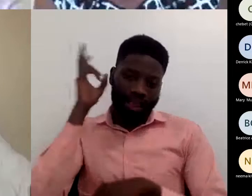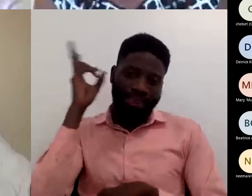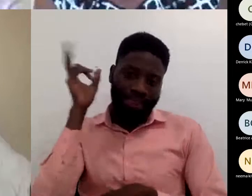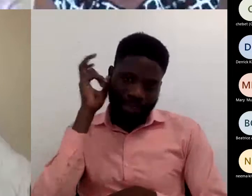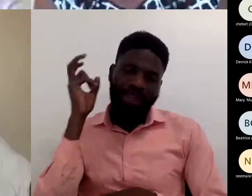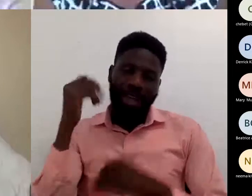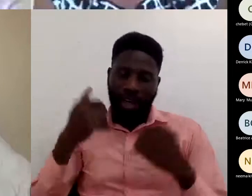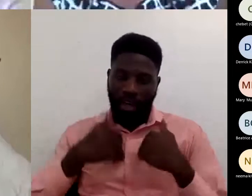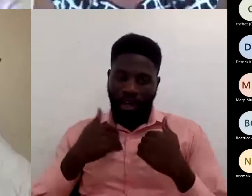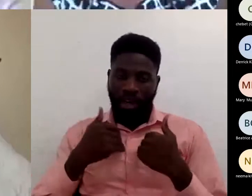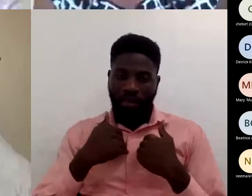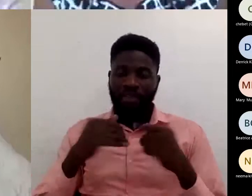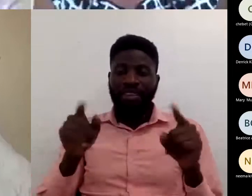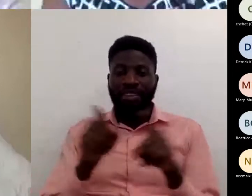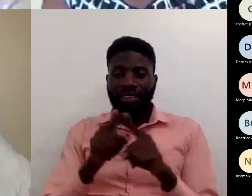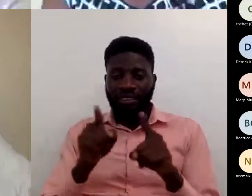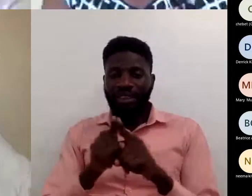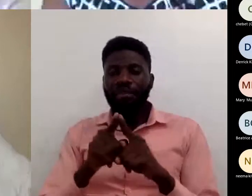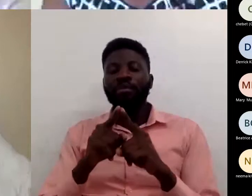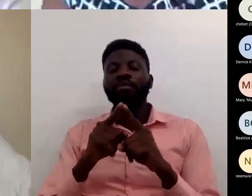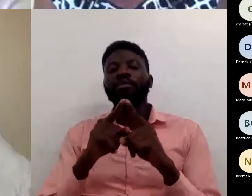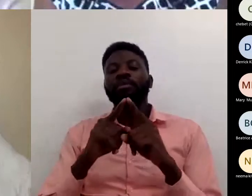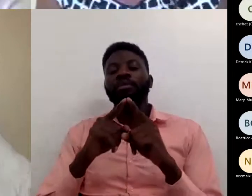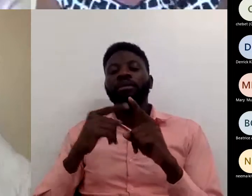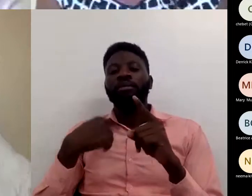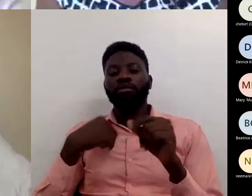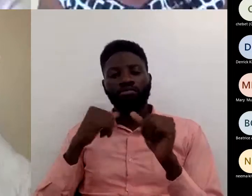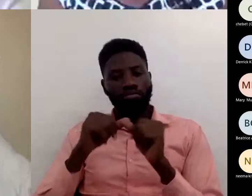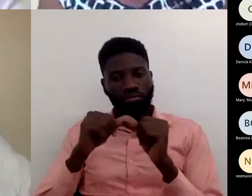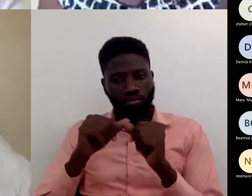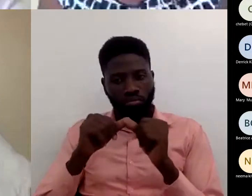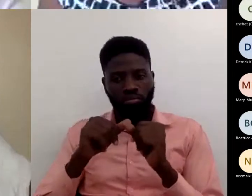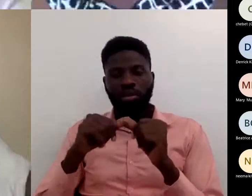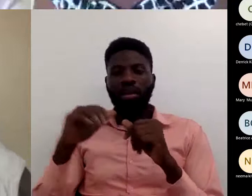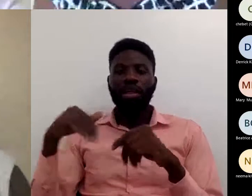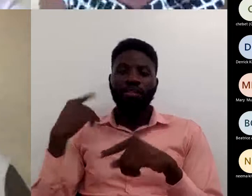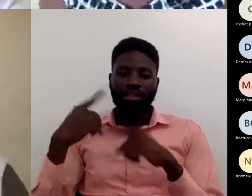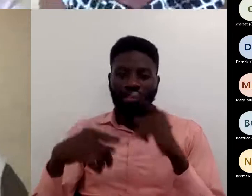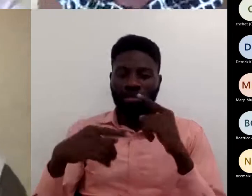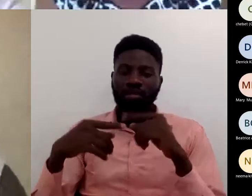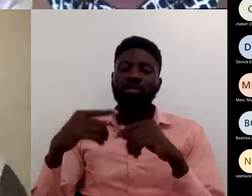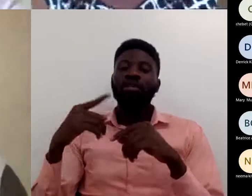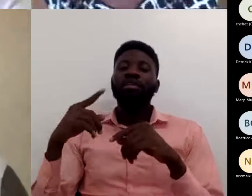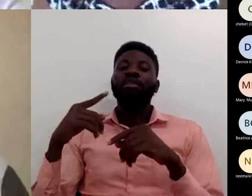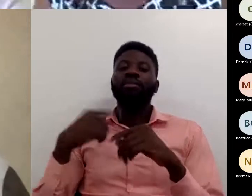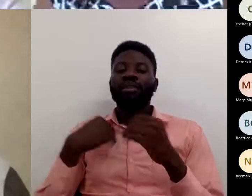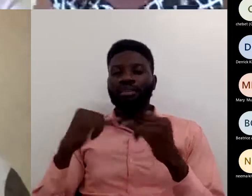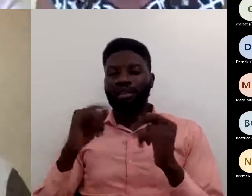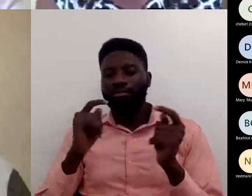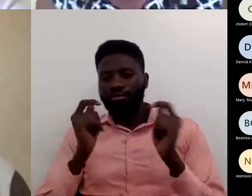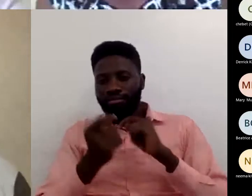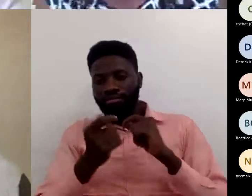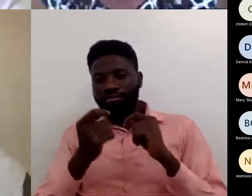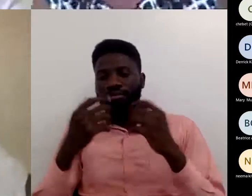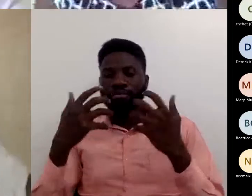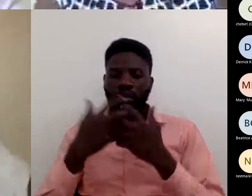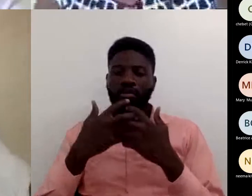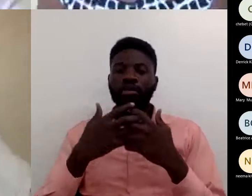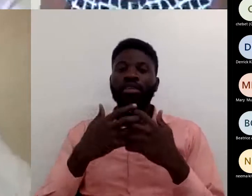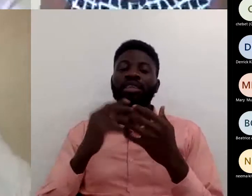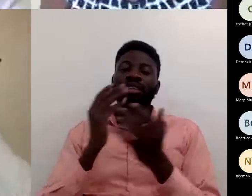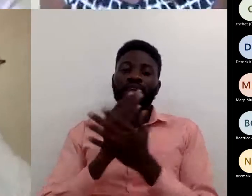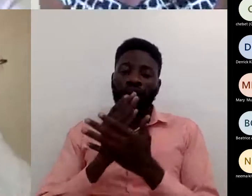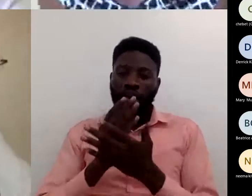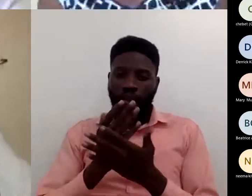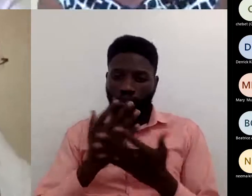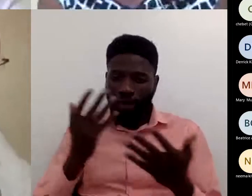and it's key. I keep on reinventing myself every time, just readjusting and reiterating. So what are some of the things that